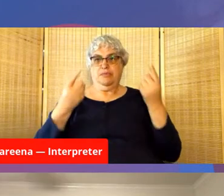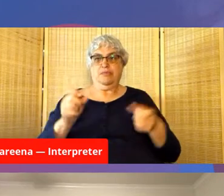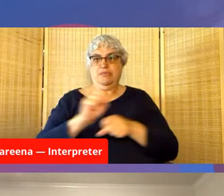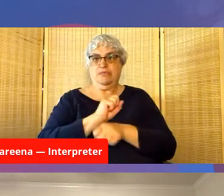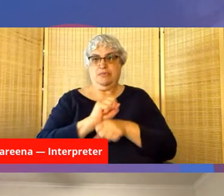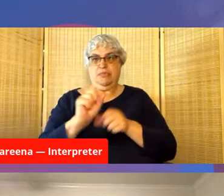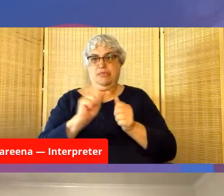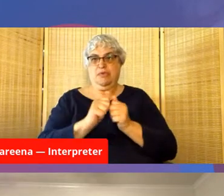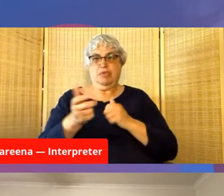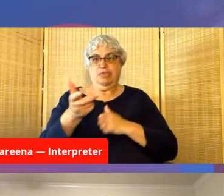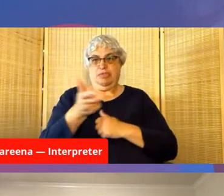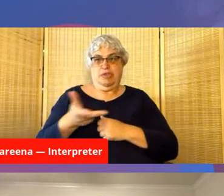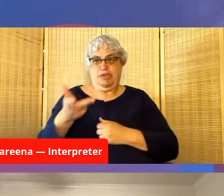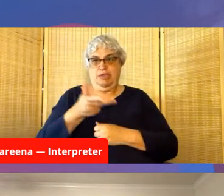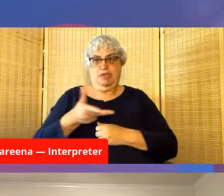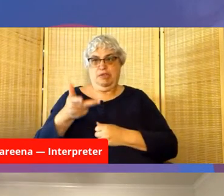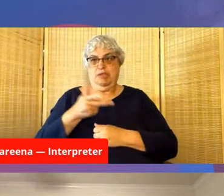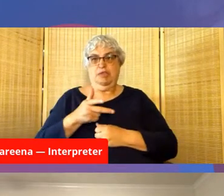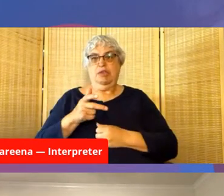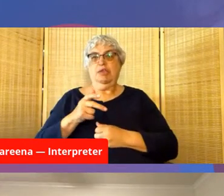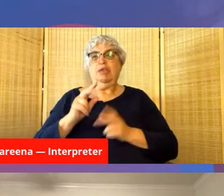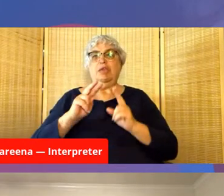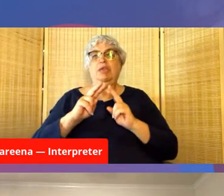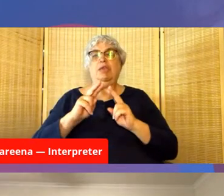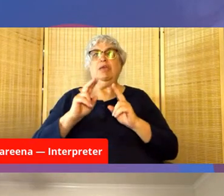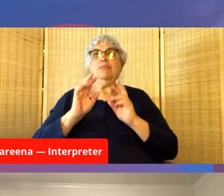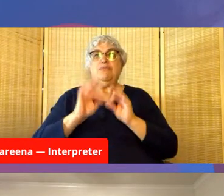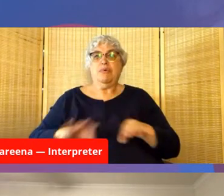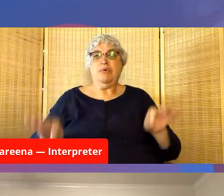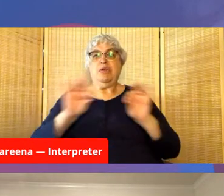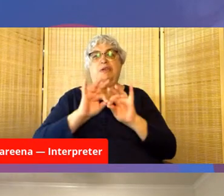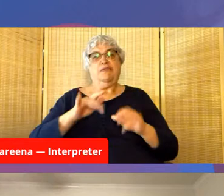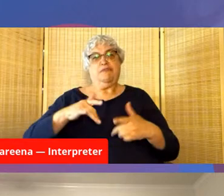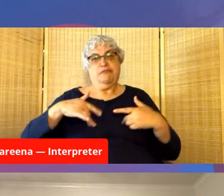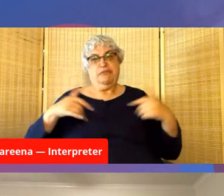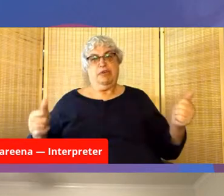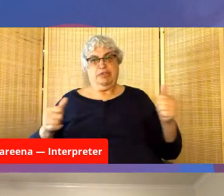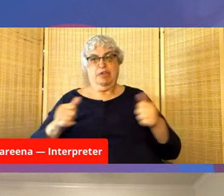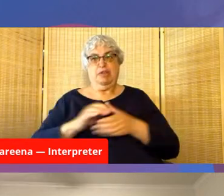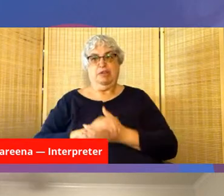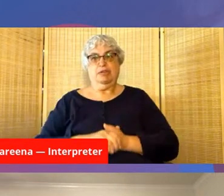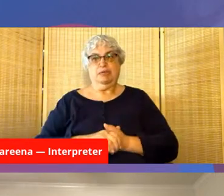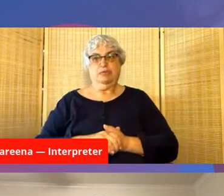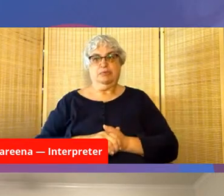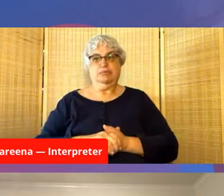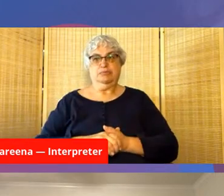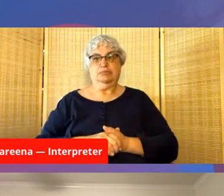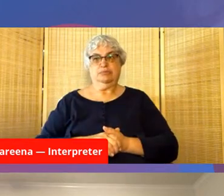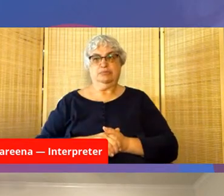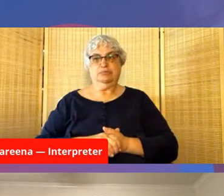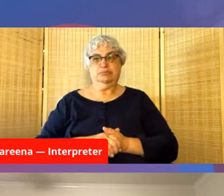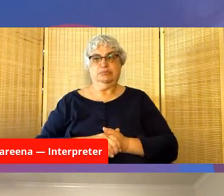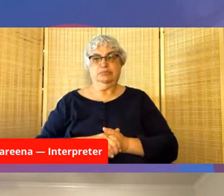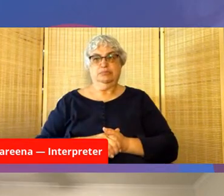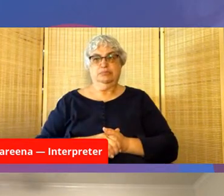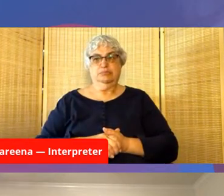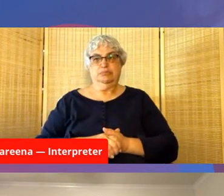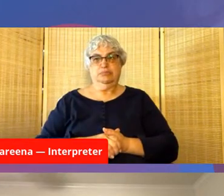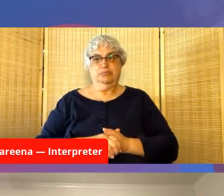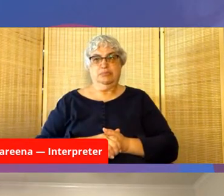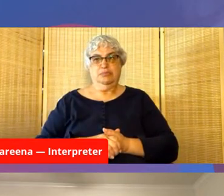with them. So I'd say sincerity is the main thing. Mm. And also, and I